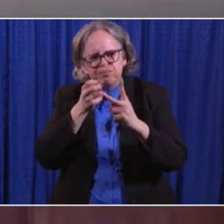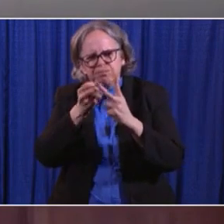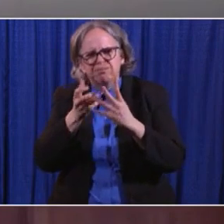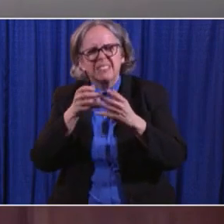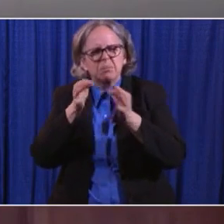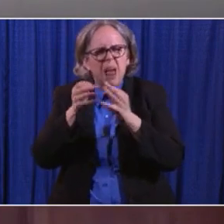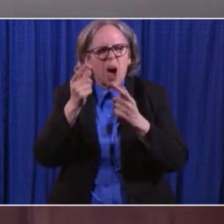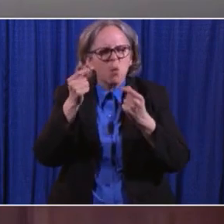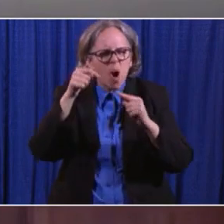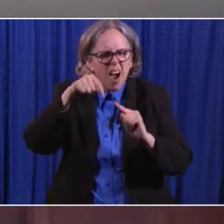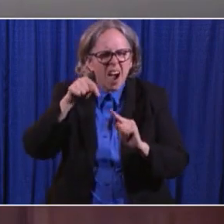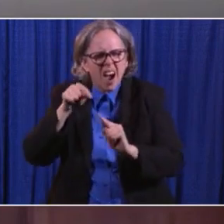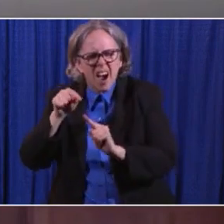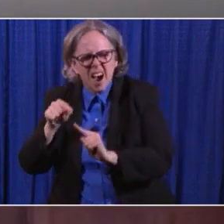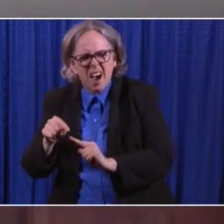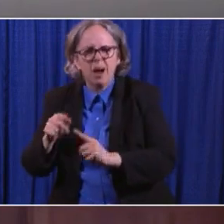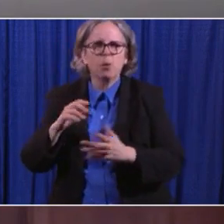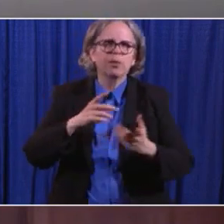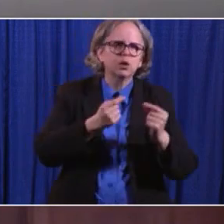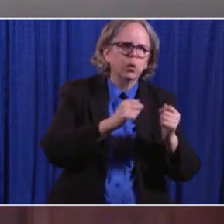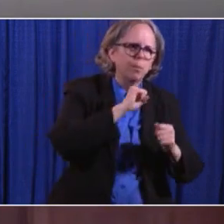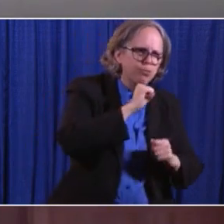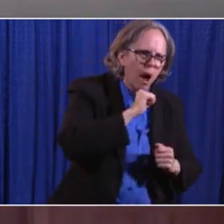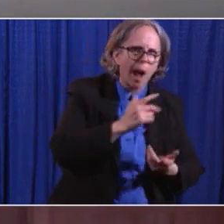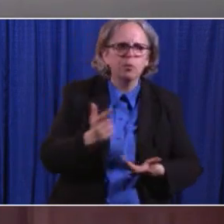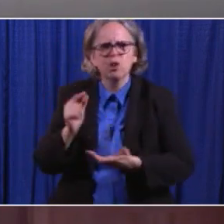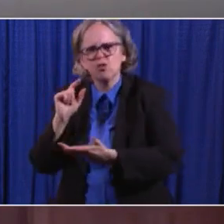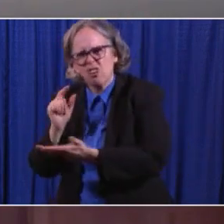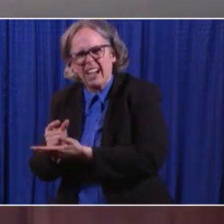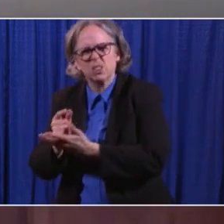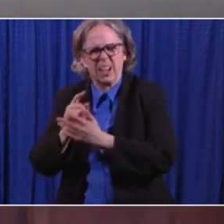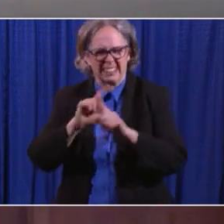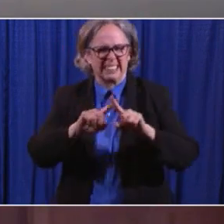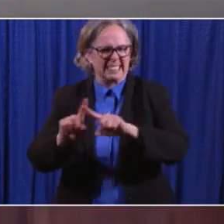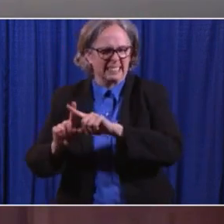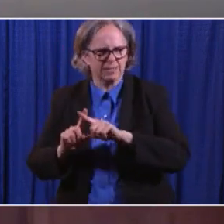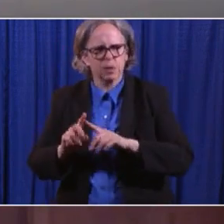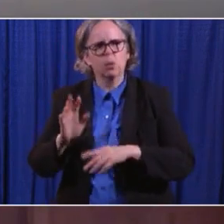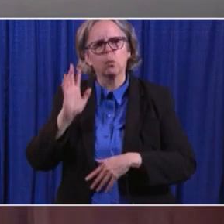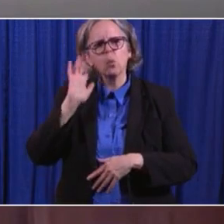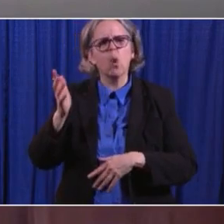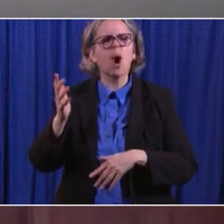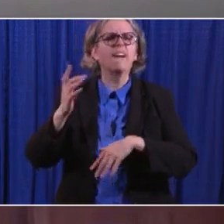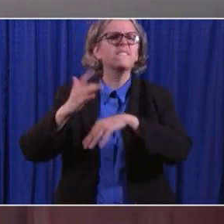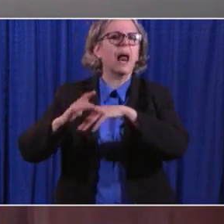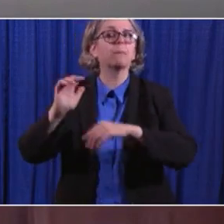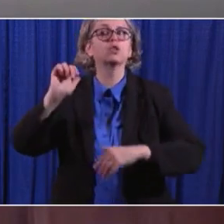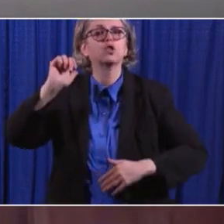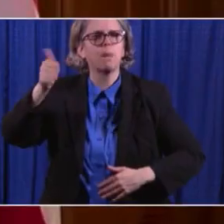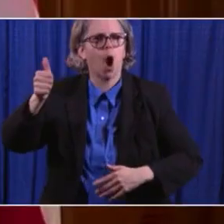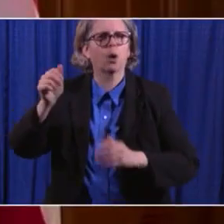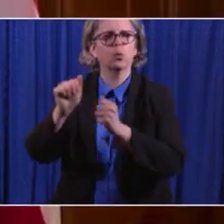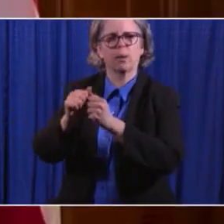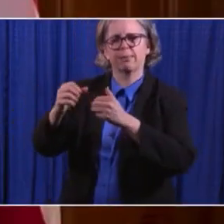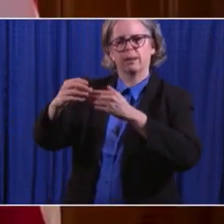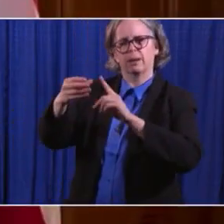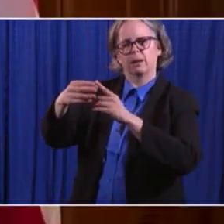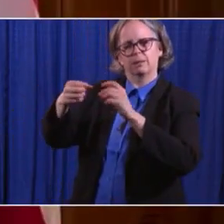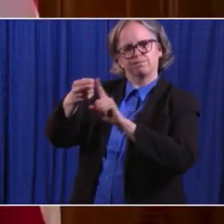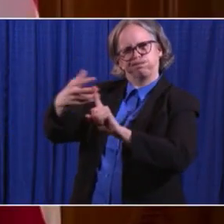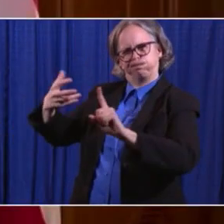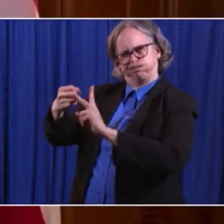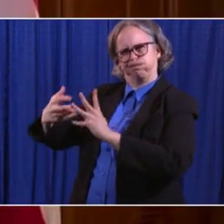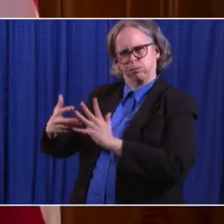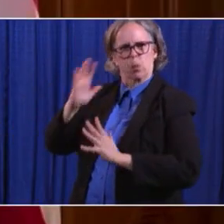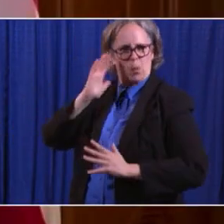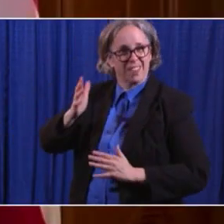graduations, we're looking to have that guidance out no later than tomorrow. So that specific guidance